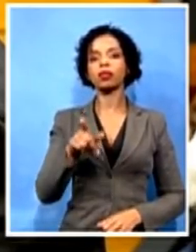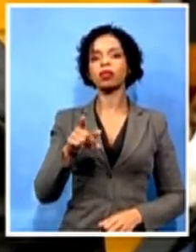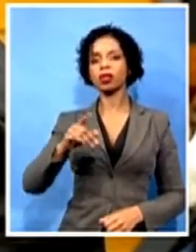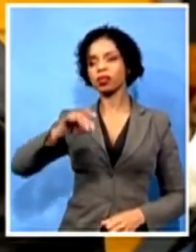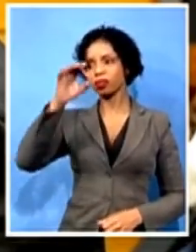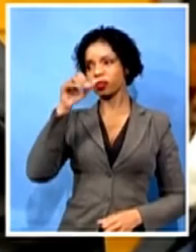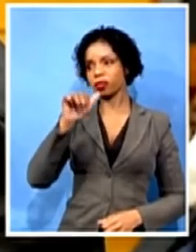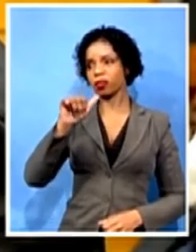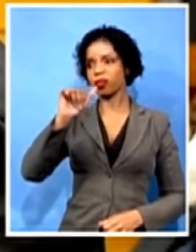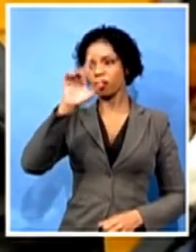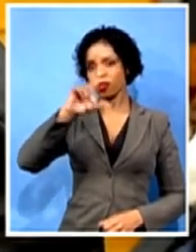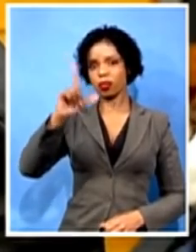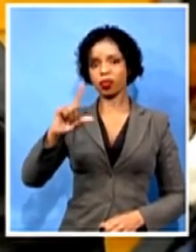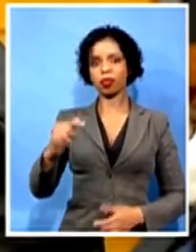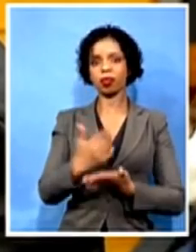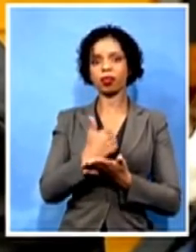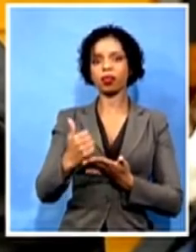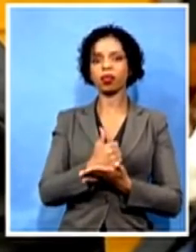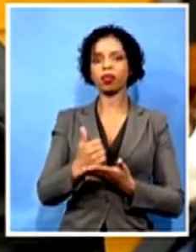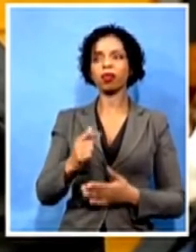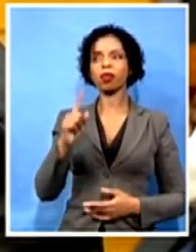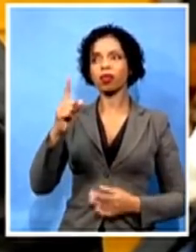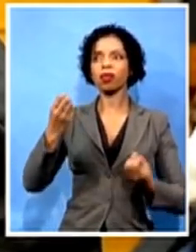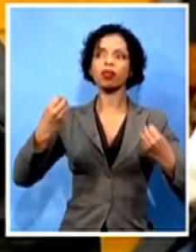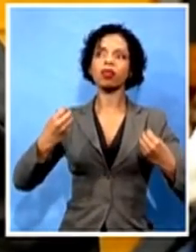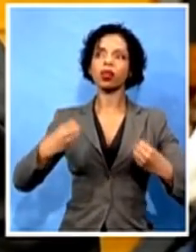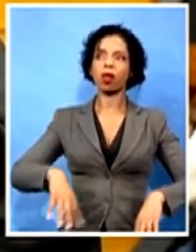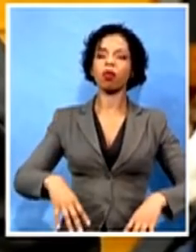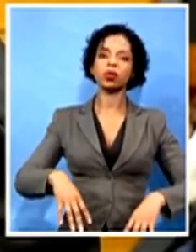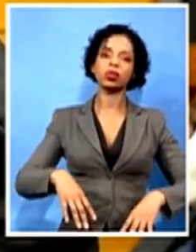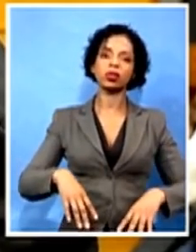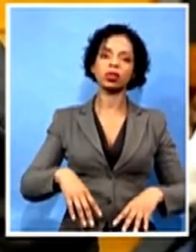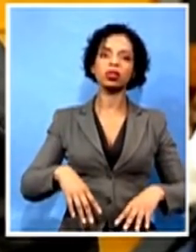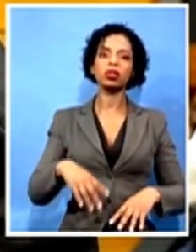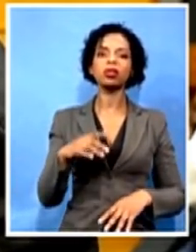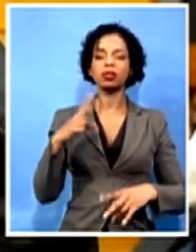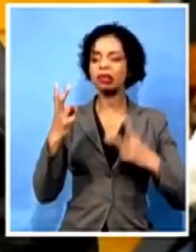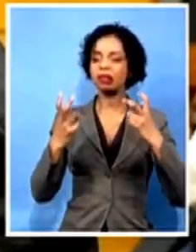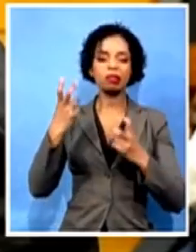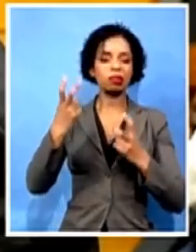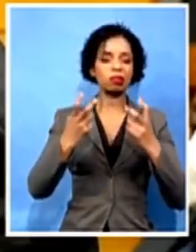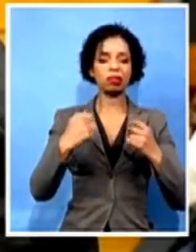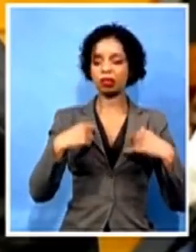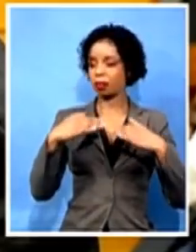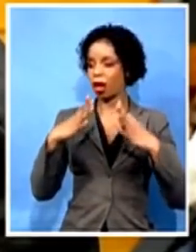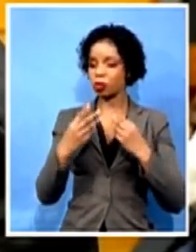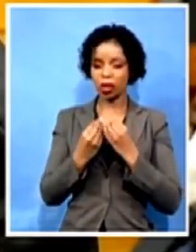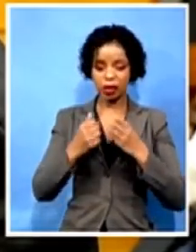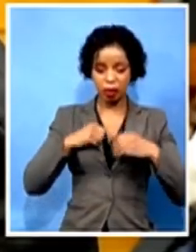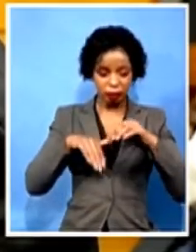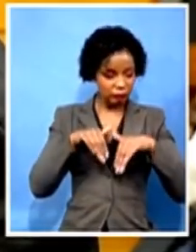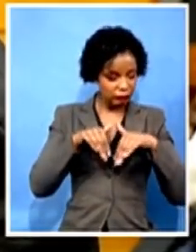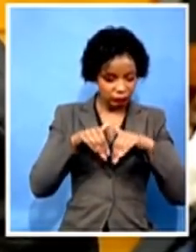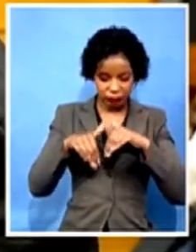Italian passport has been lost despite an intensive search of my house and belongings. I've not been able to find the passport. I'm in possession of a copy of